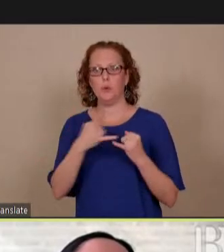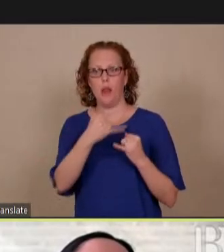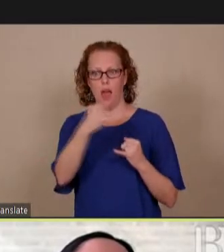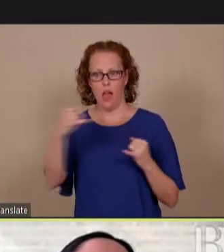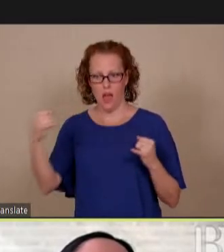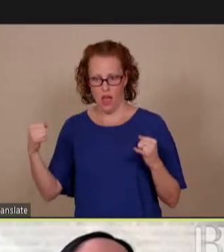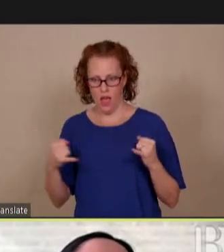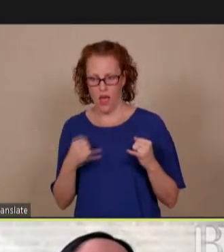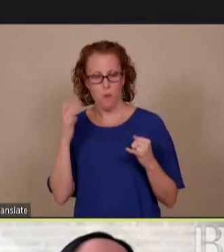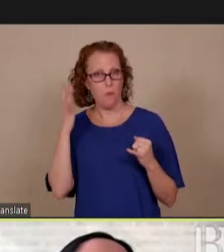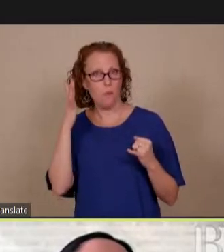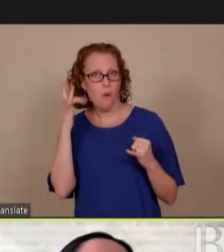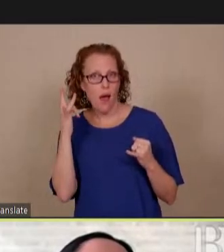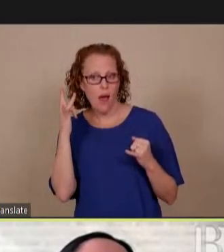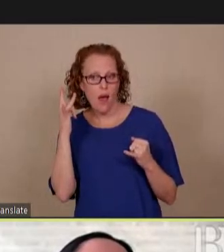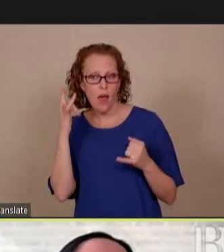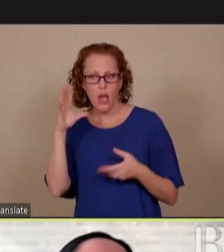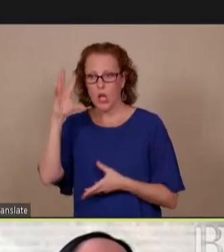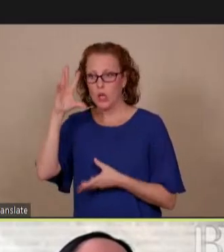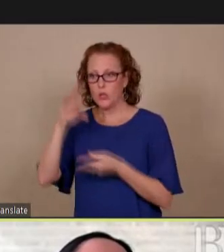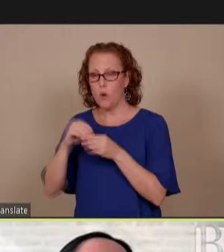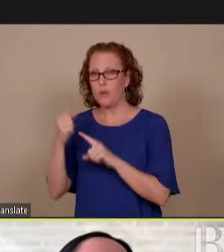total deviation of